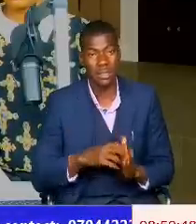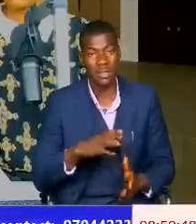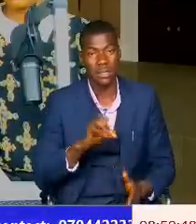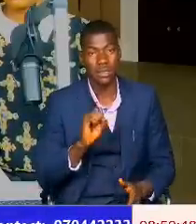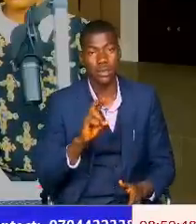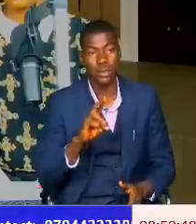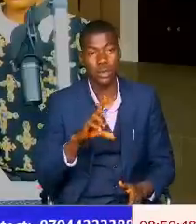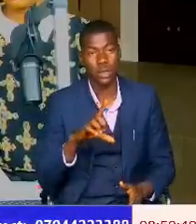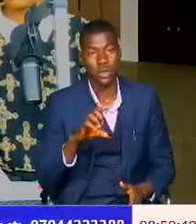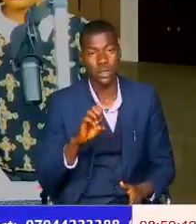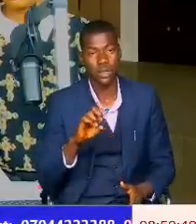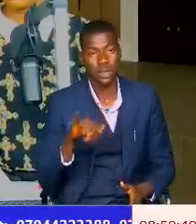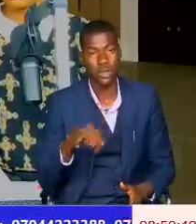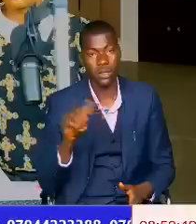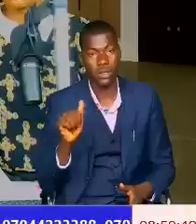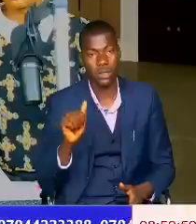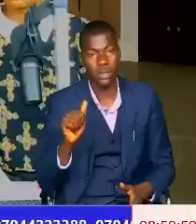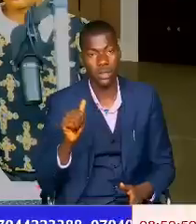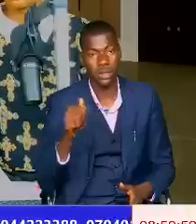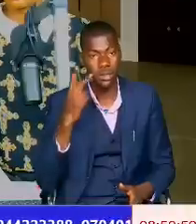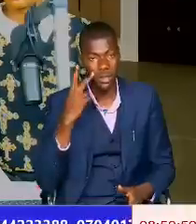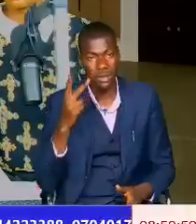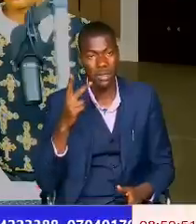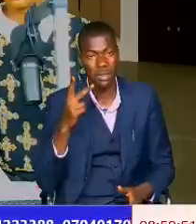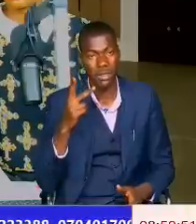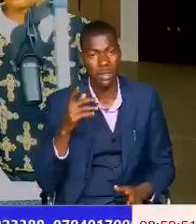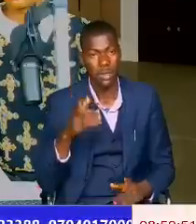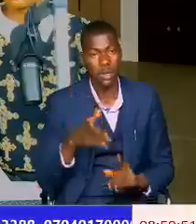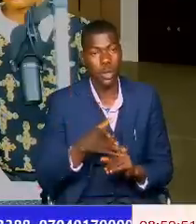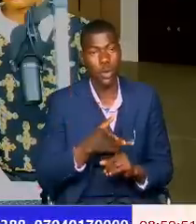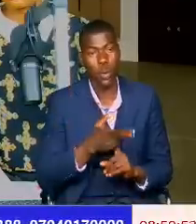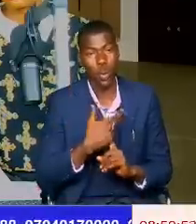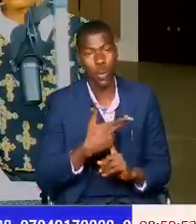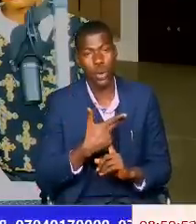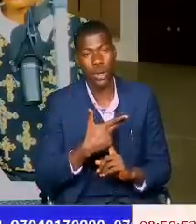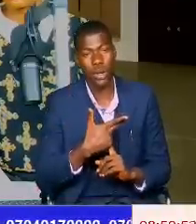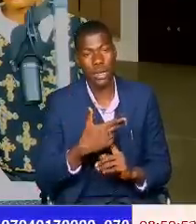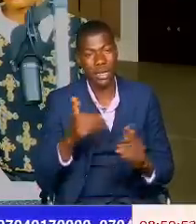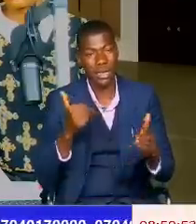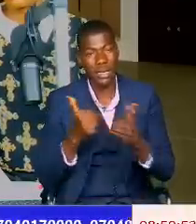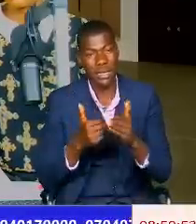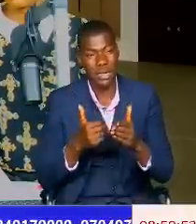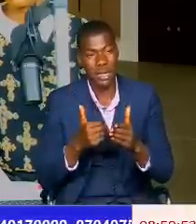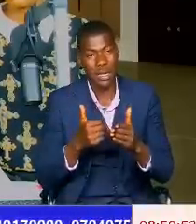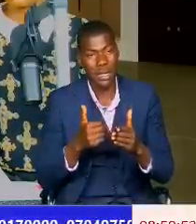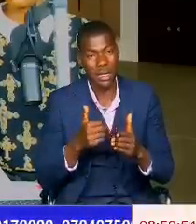this Zuma Rock. When I see that abandoned hotel where they by Zuma Rock. Even